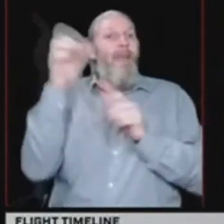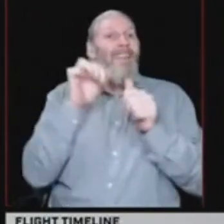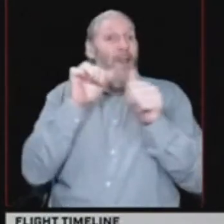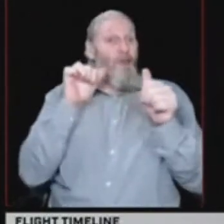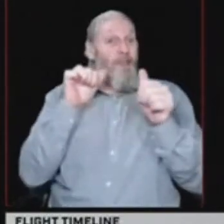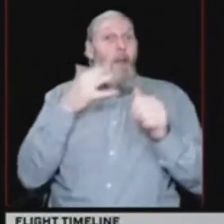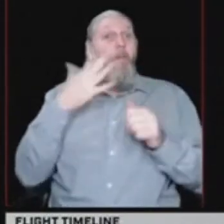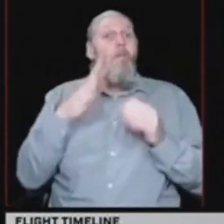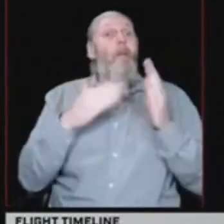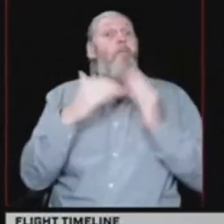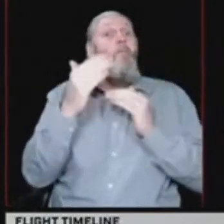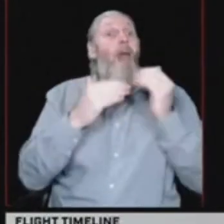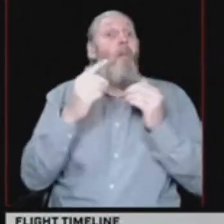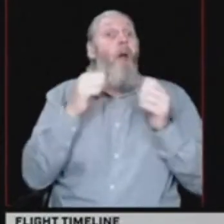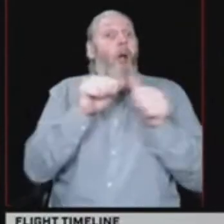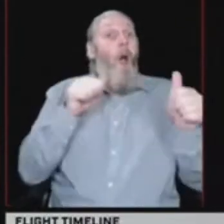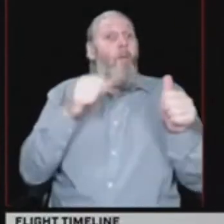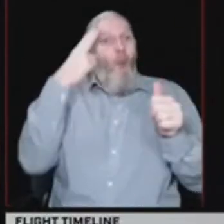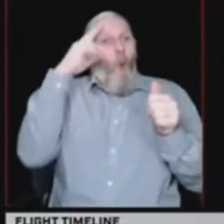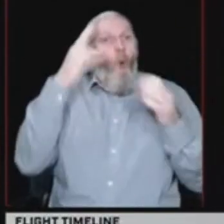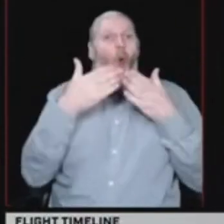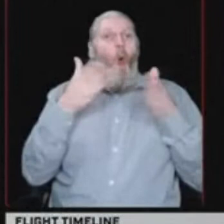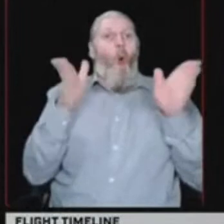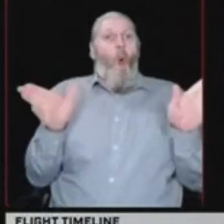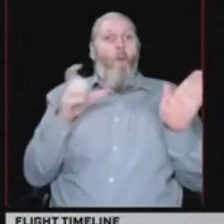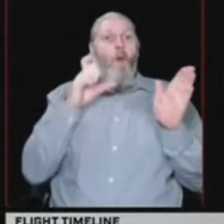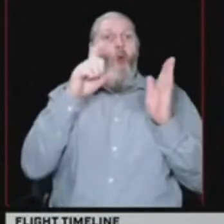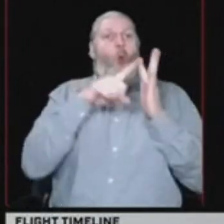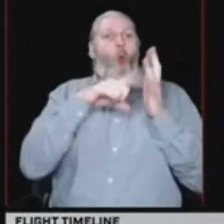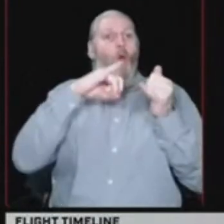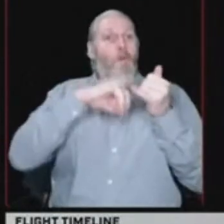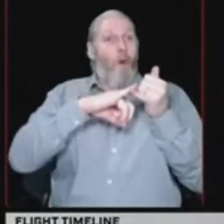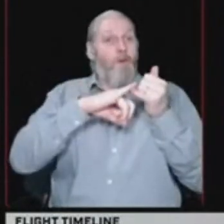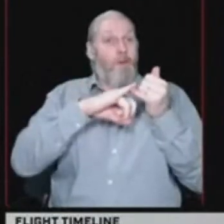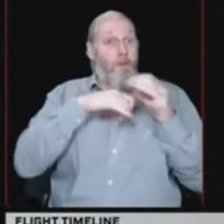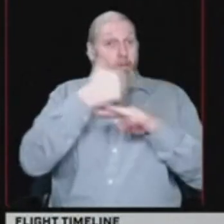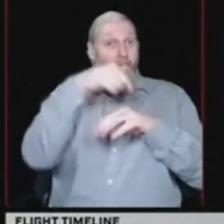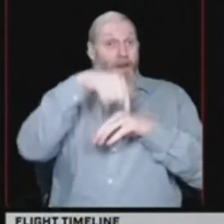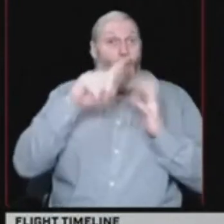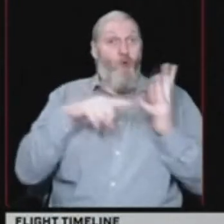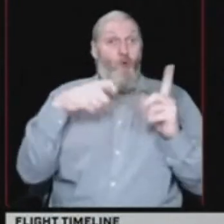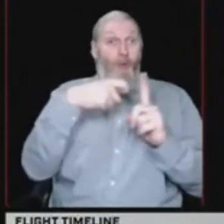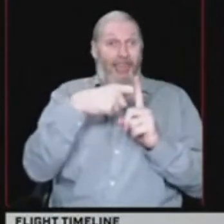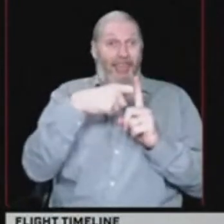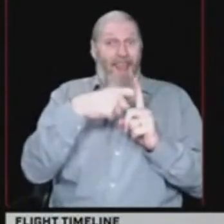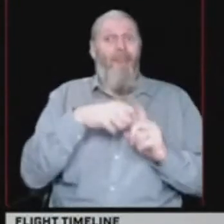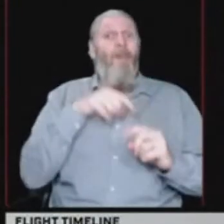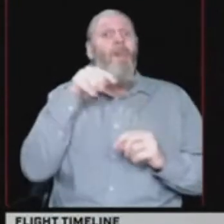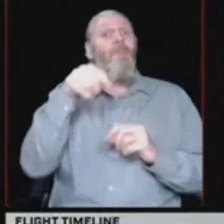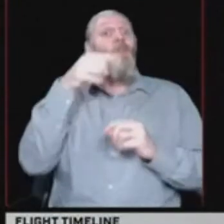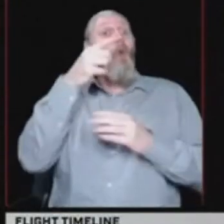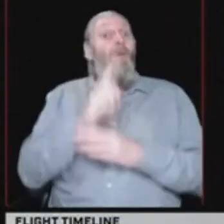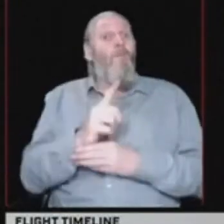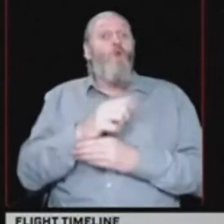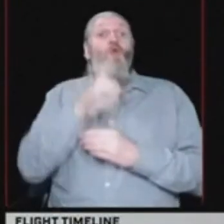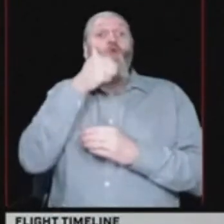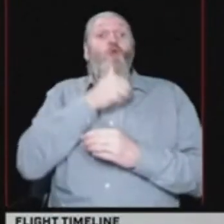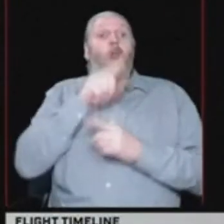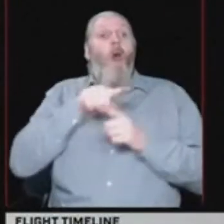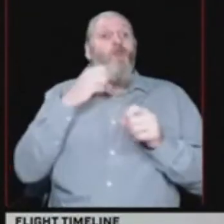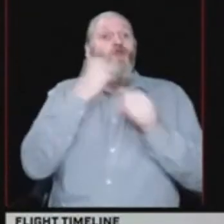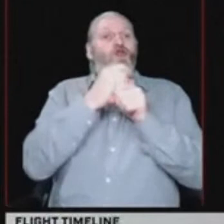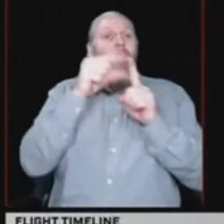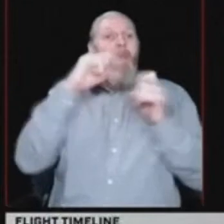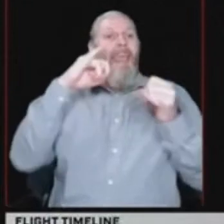the United Kingdom. Dover is a small sat that was created as a pathfinder for resilient global navigation satellite